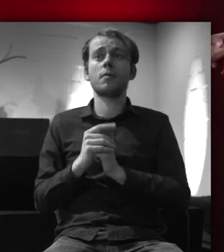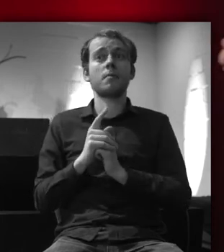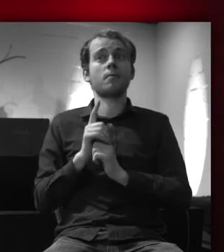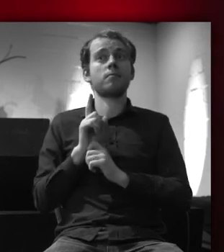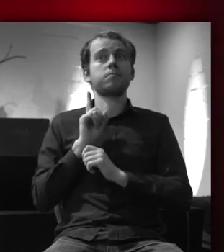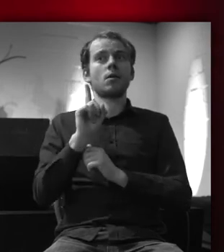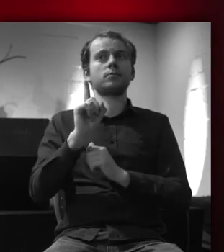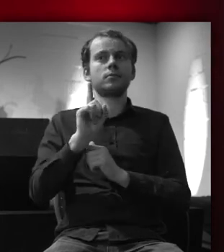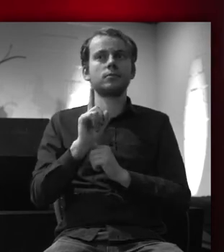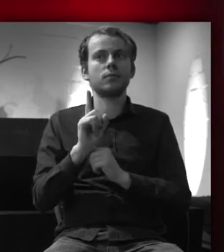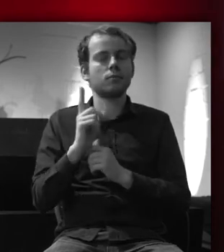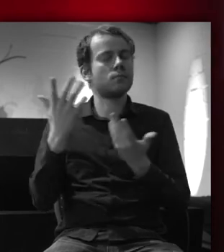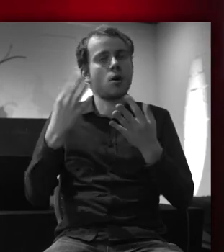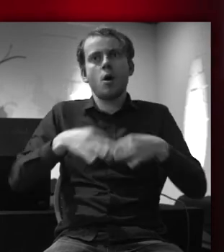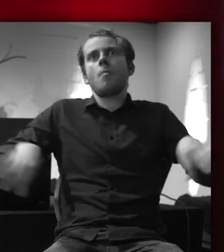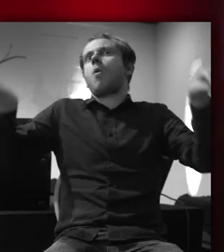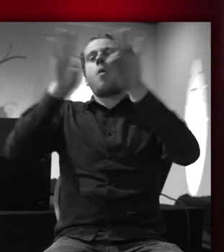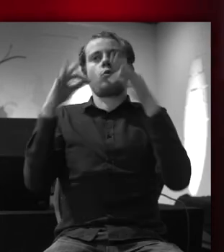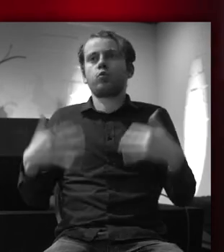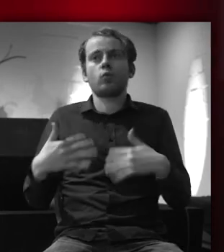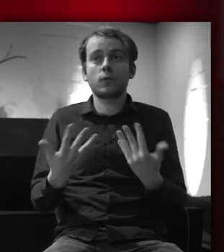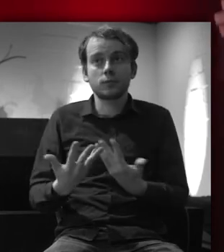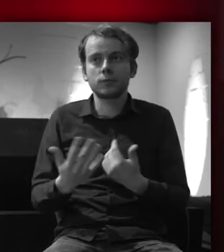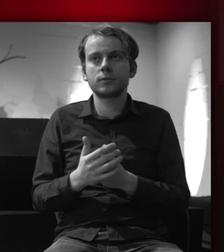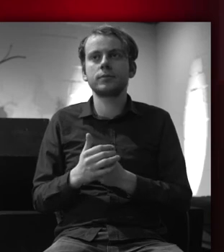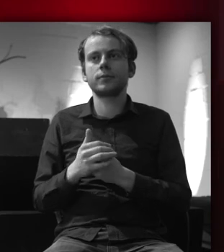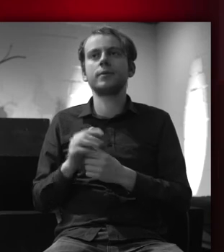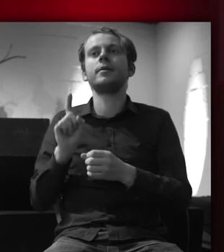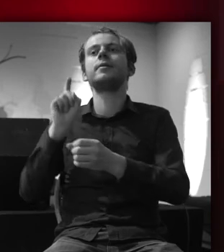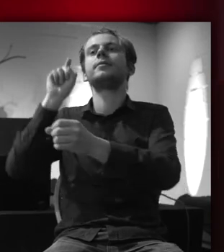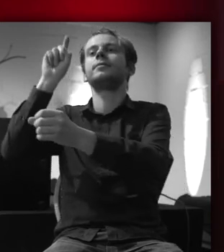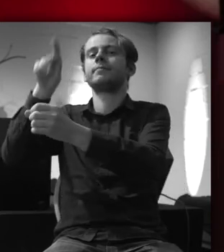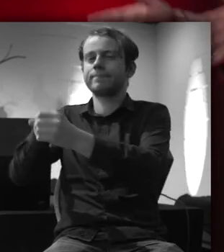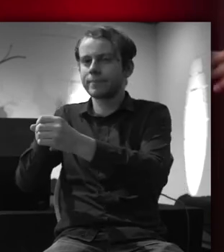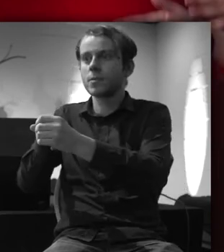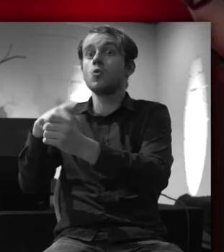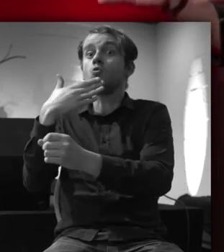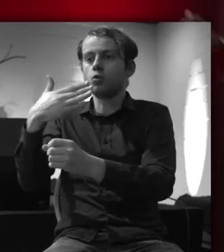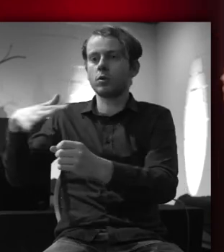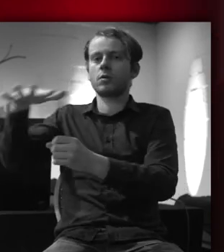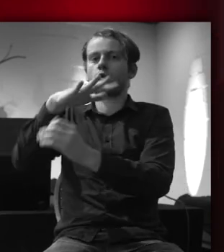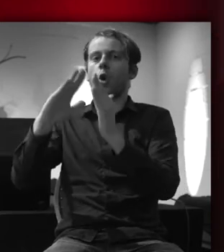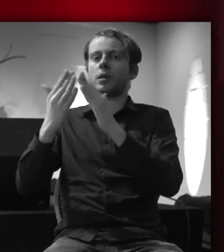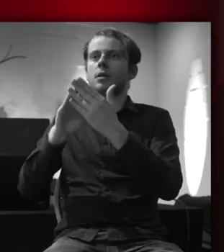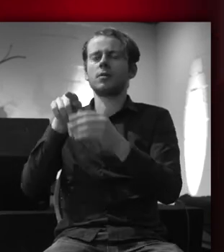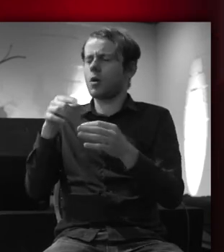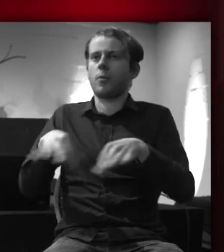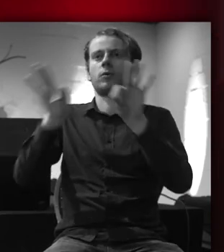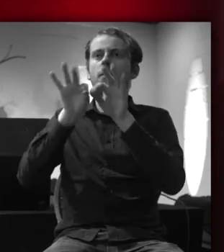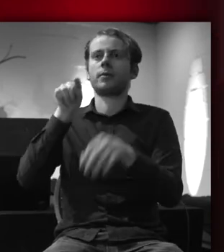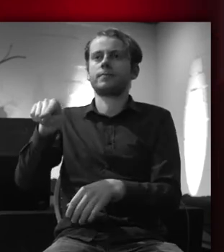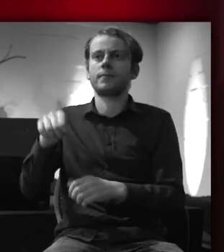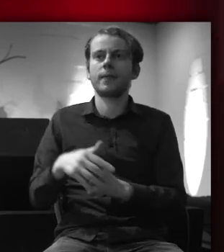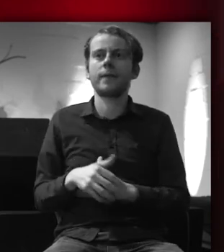you. And I'm not saying the right community because there is no absolute right, but there is the right community for you, the community that will help you achieve what you